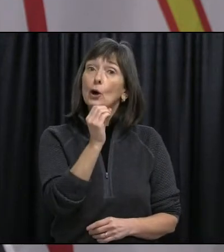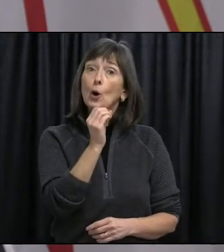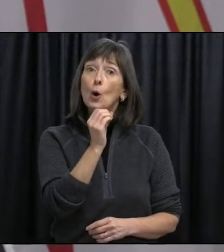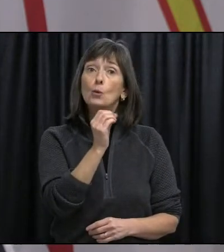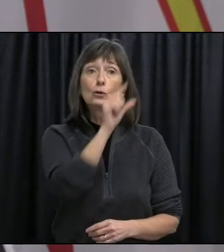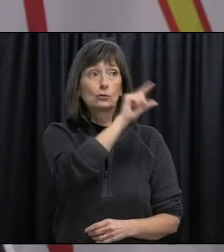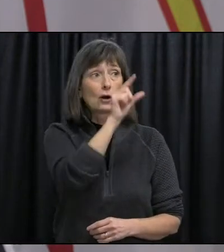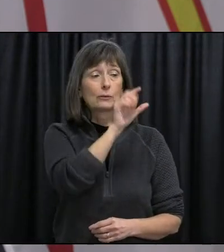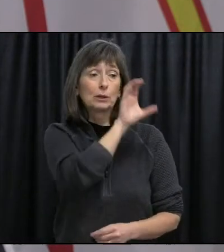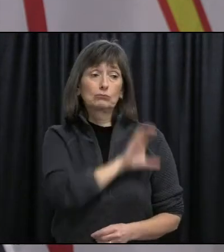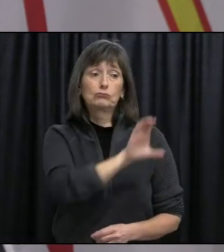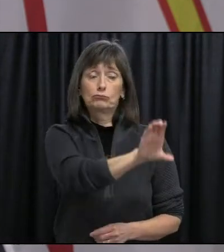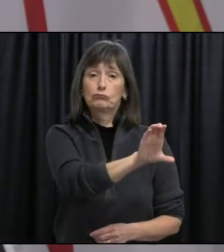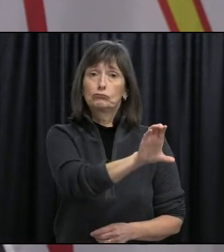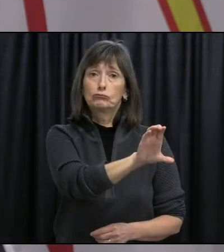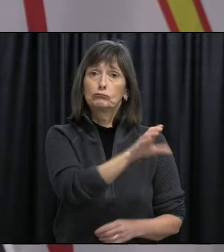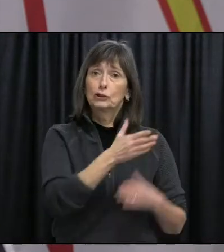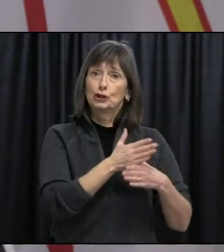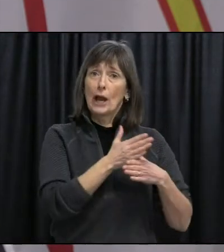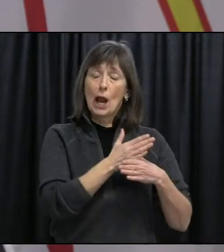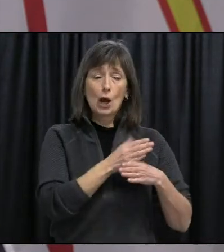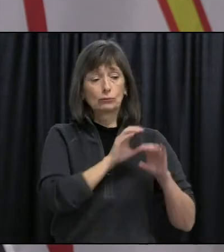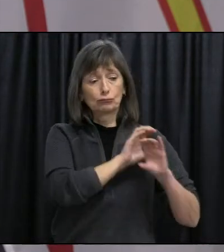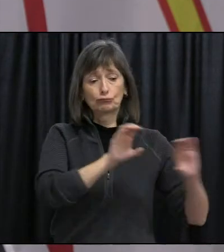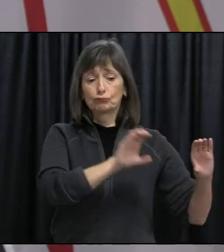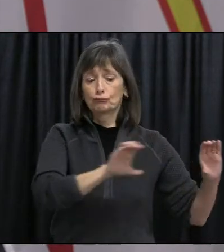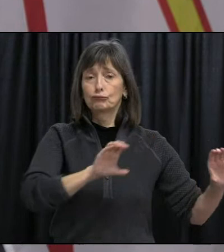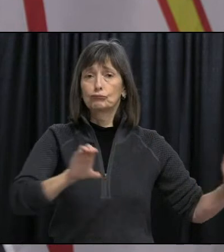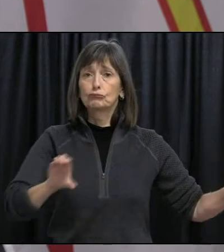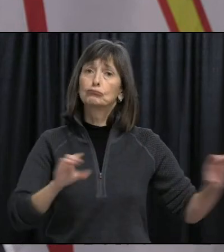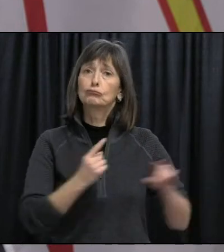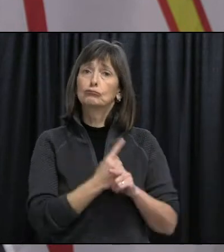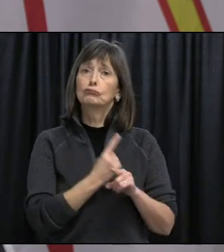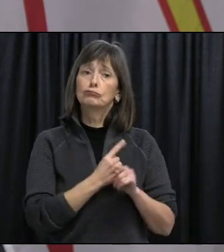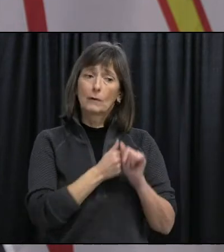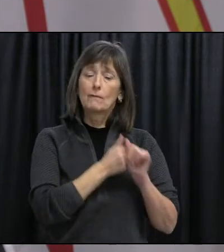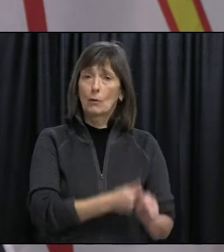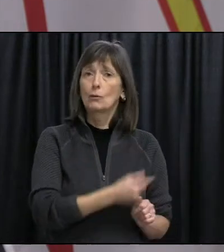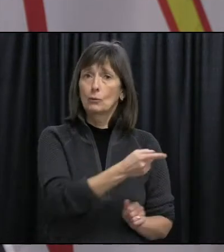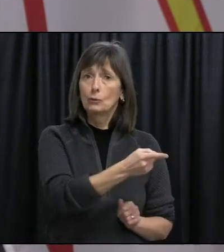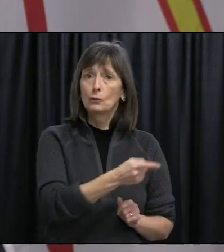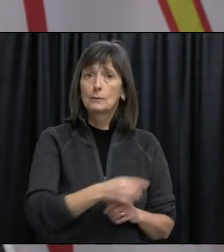of vaccinations, and certainly,